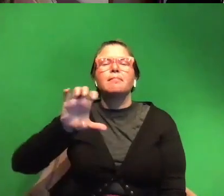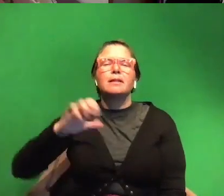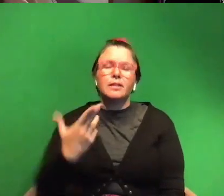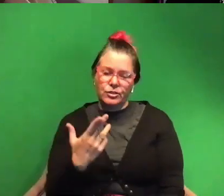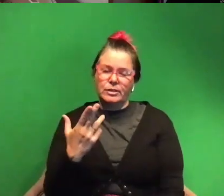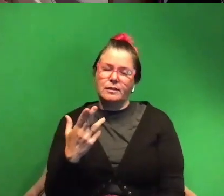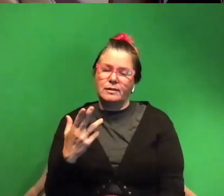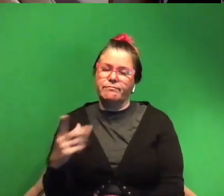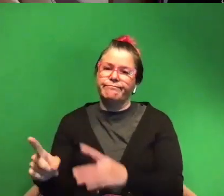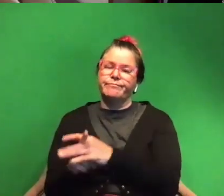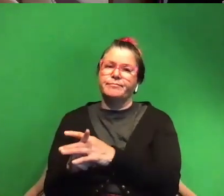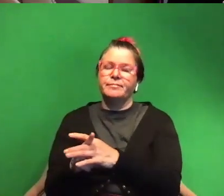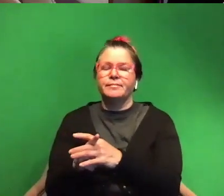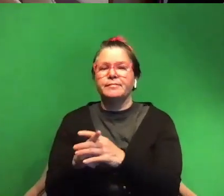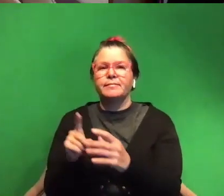play because